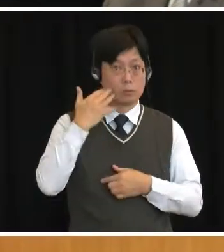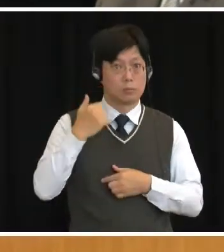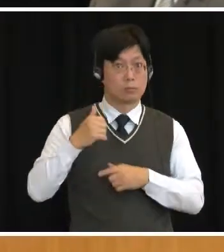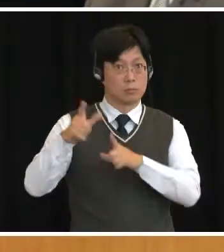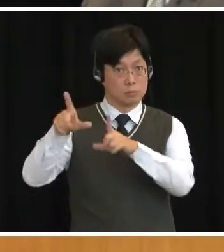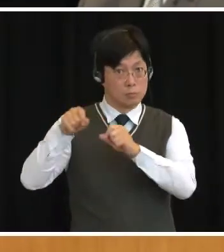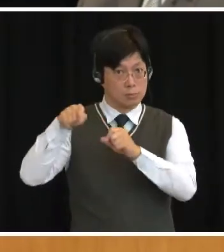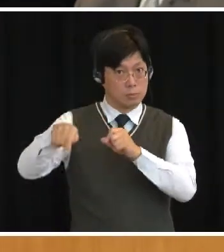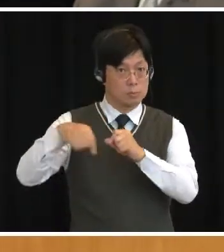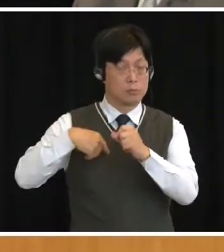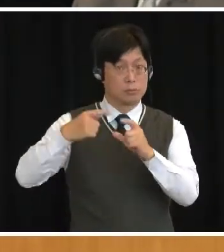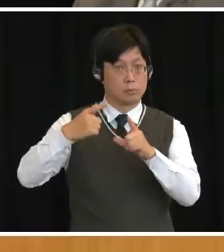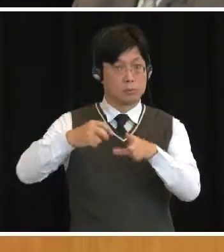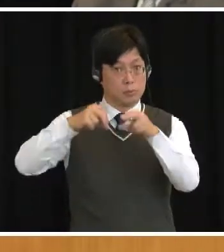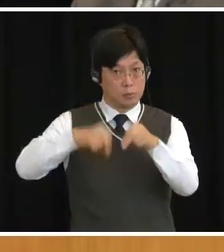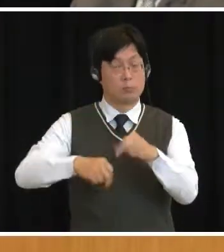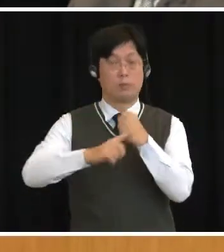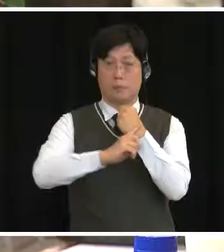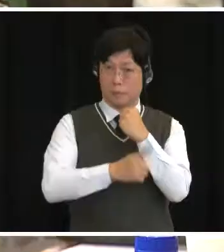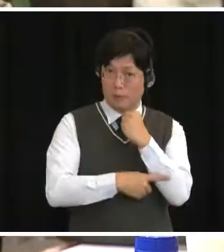it states that